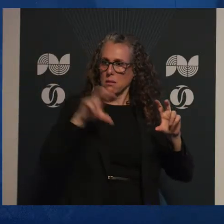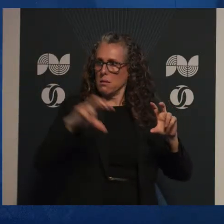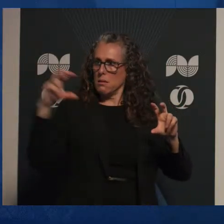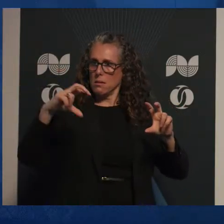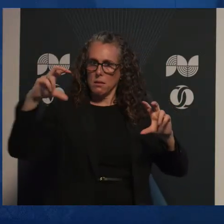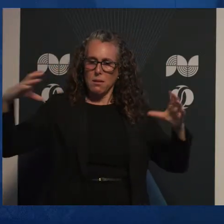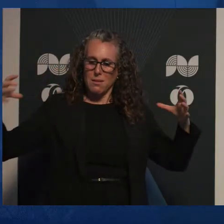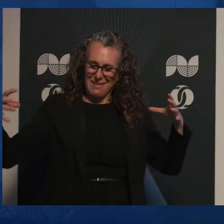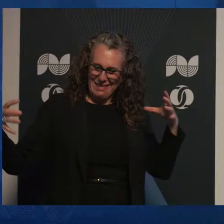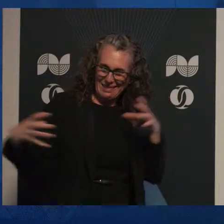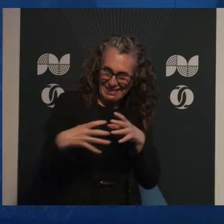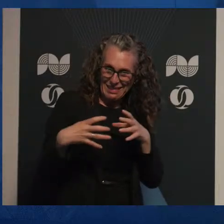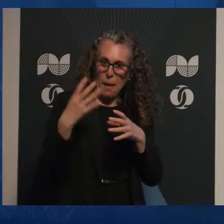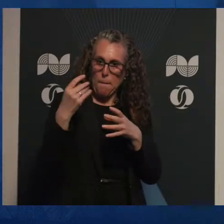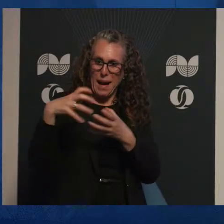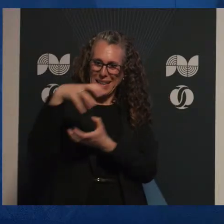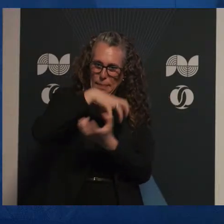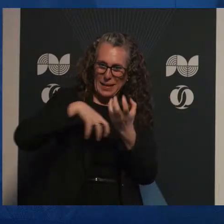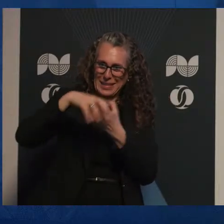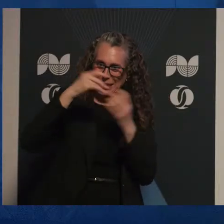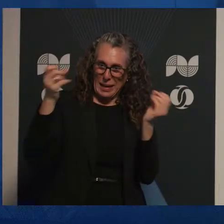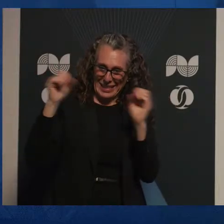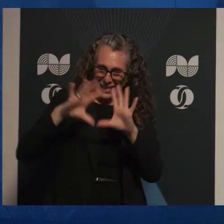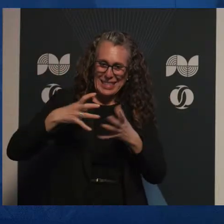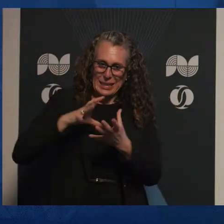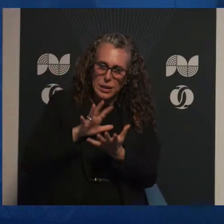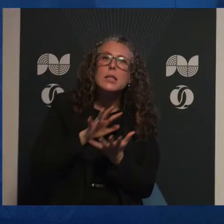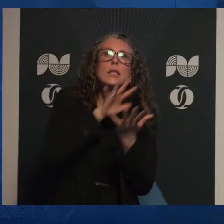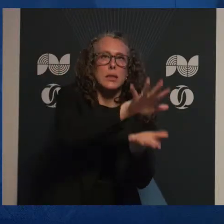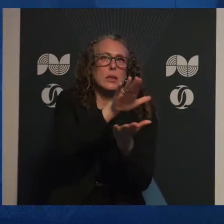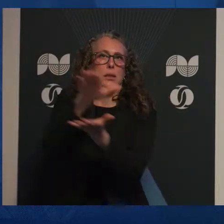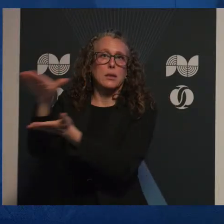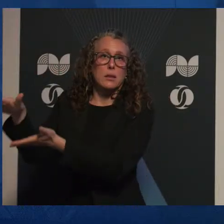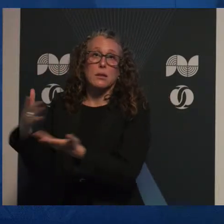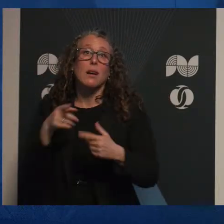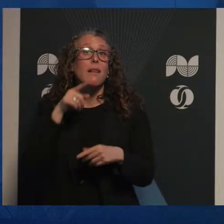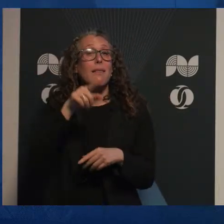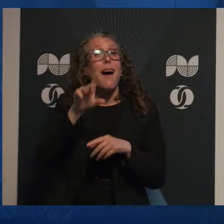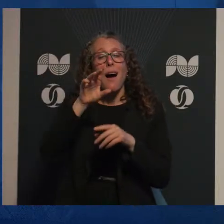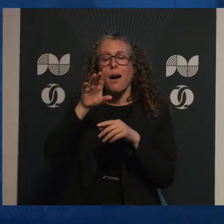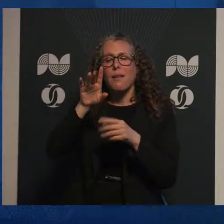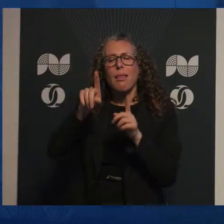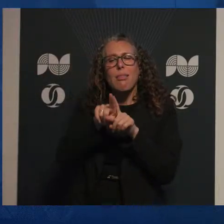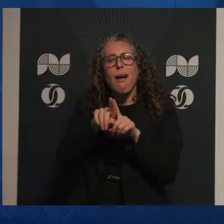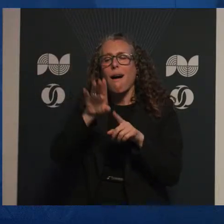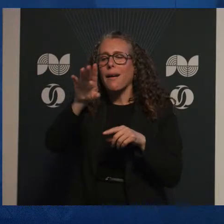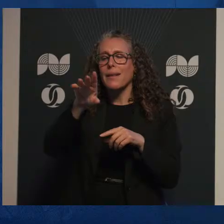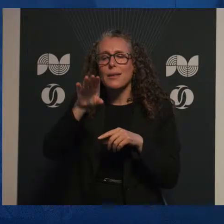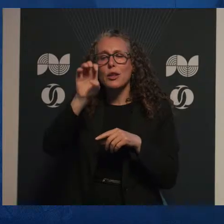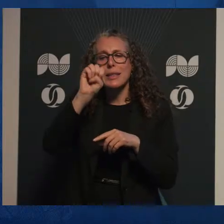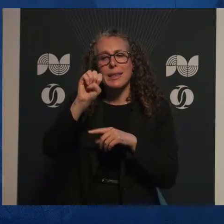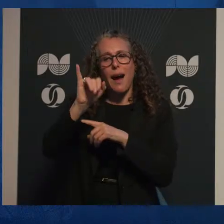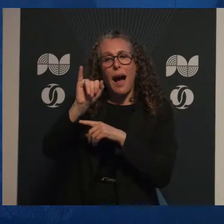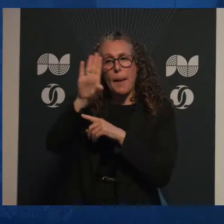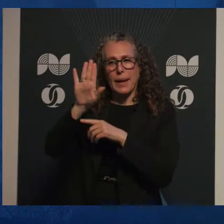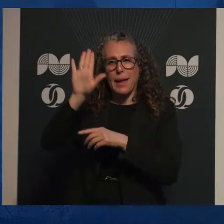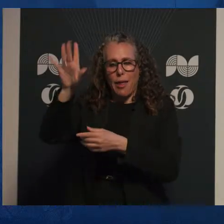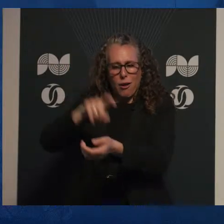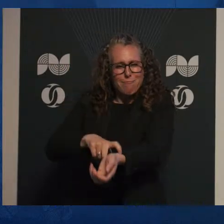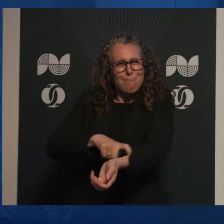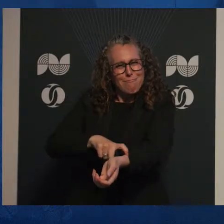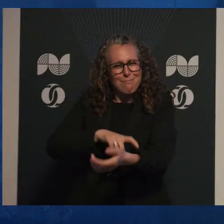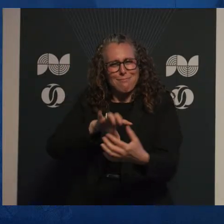finance, blended finance, that's very much in the DNA of the European Bank for Reconstruction and Development, and that's often been done as